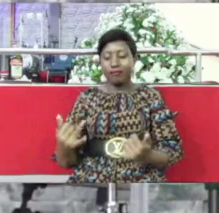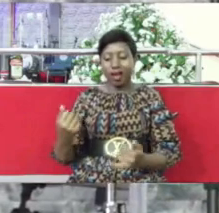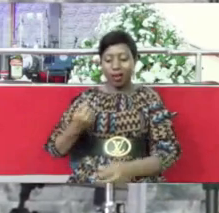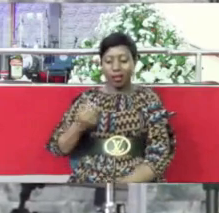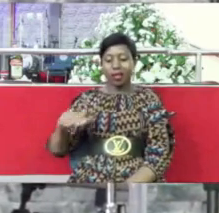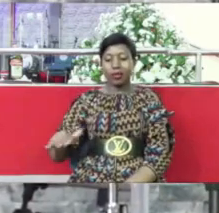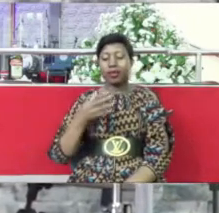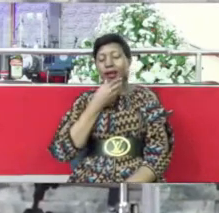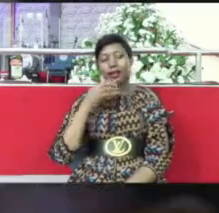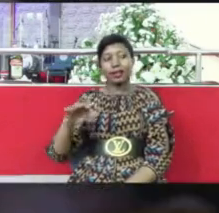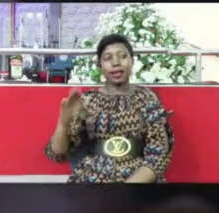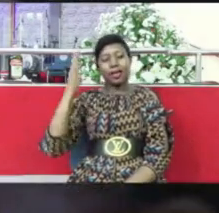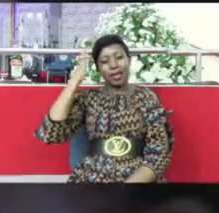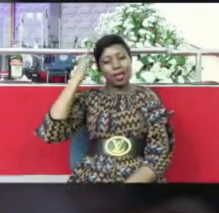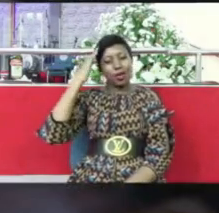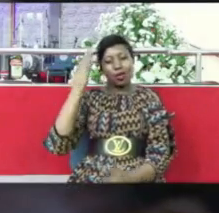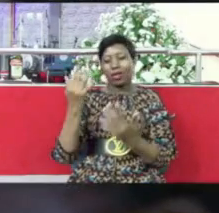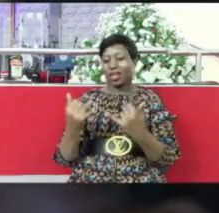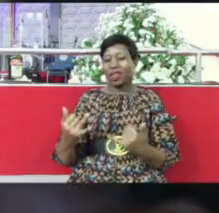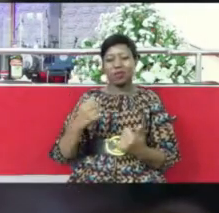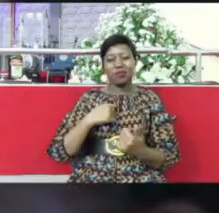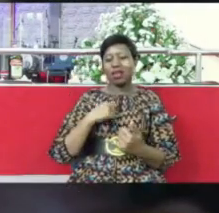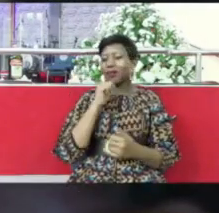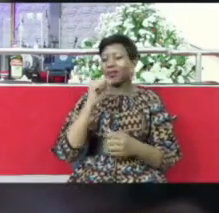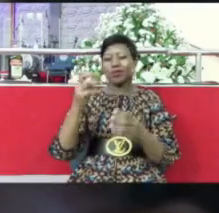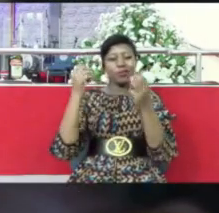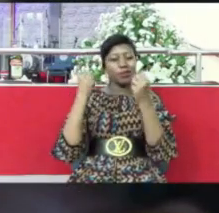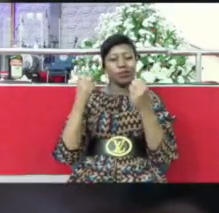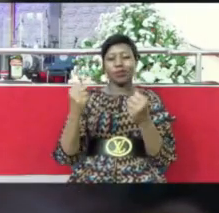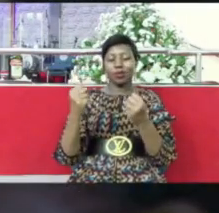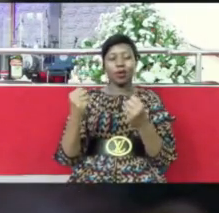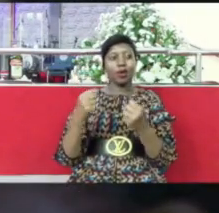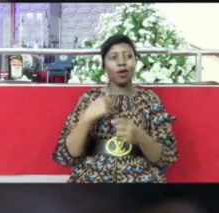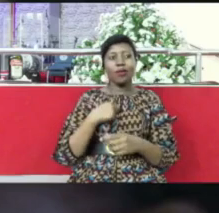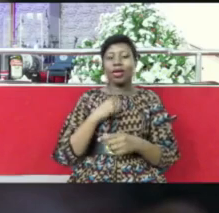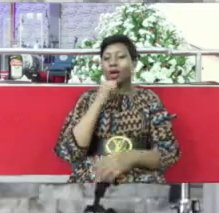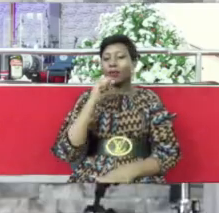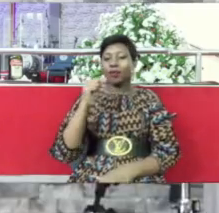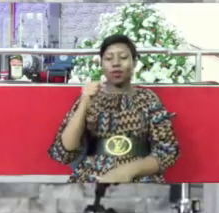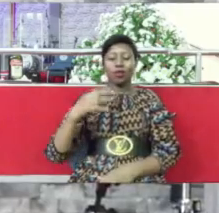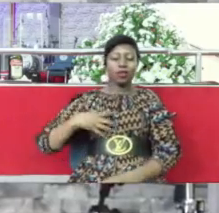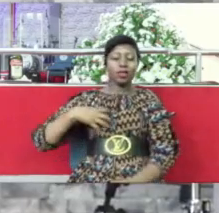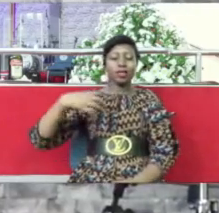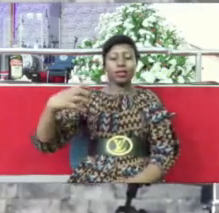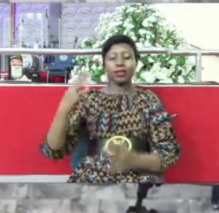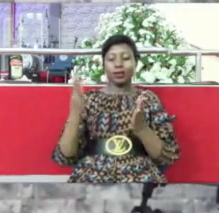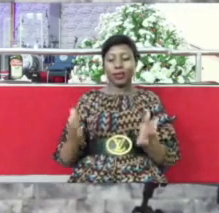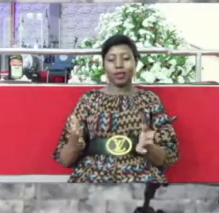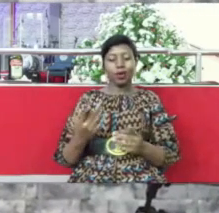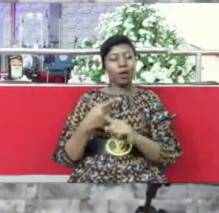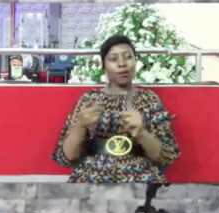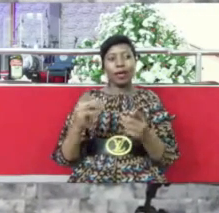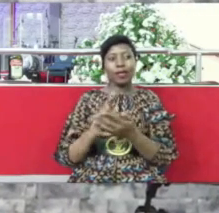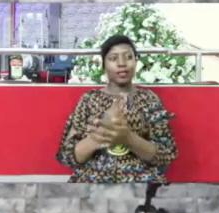not also the richest person in the world. Sasa wanajua mimi si yule mwenye nguvu. A couple of years ago. Lakini siku za pale kipindi kale. I was that person. Nilikuwa